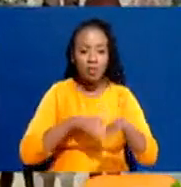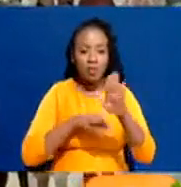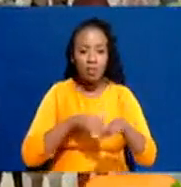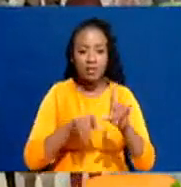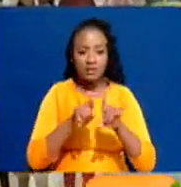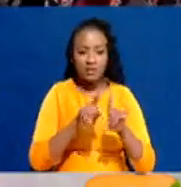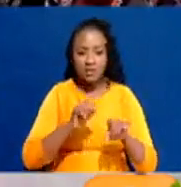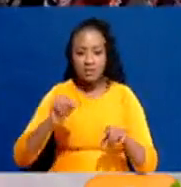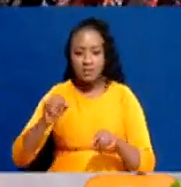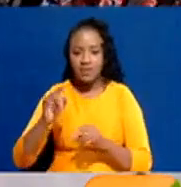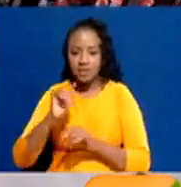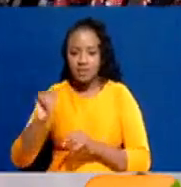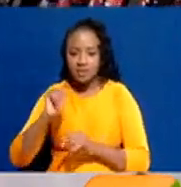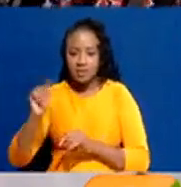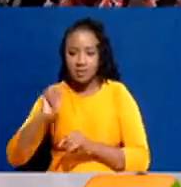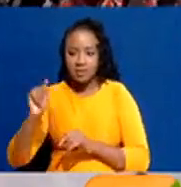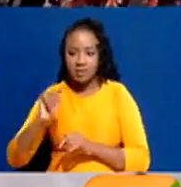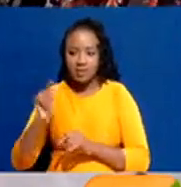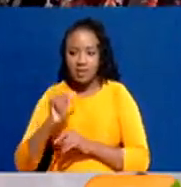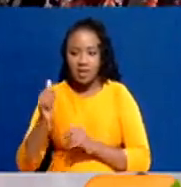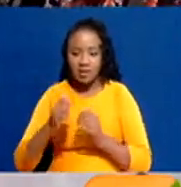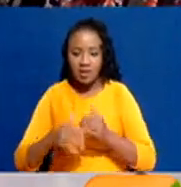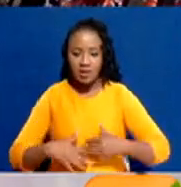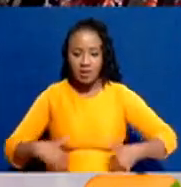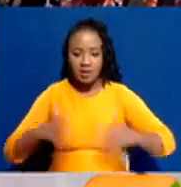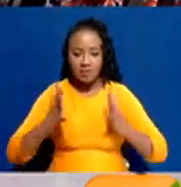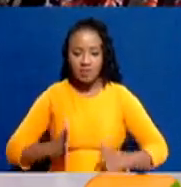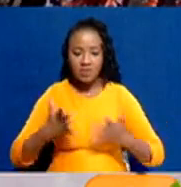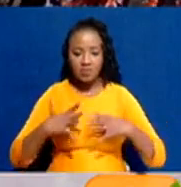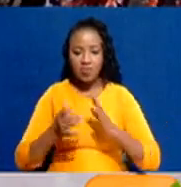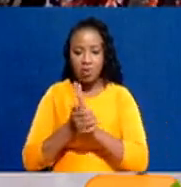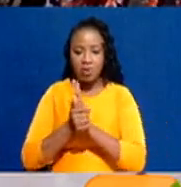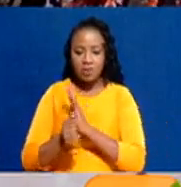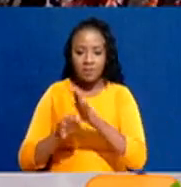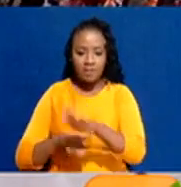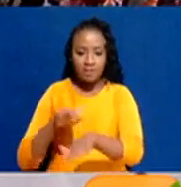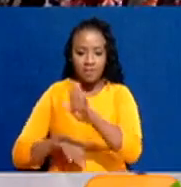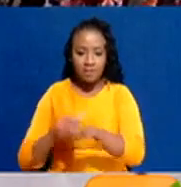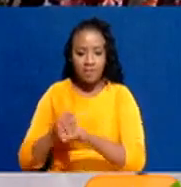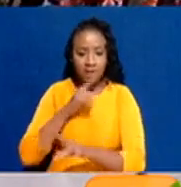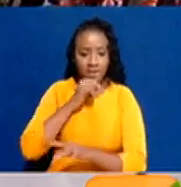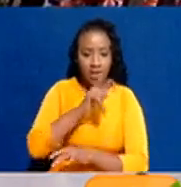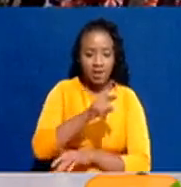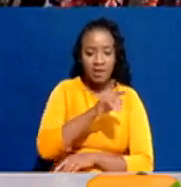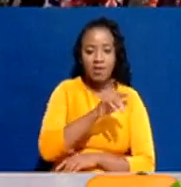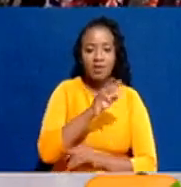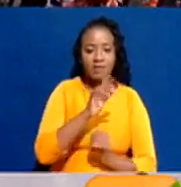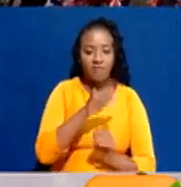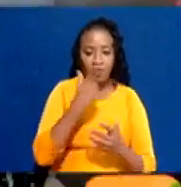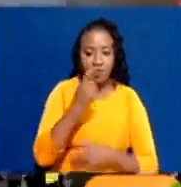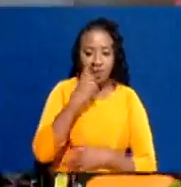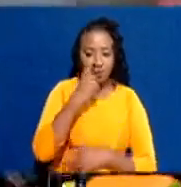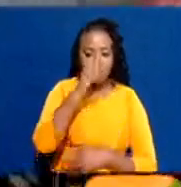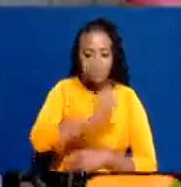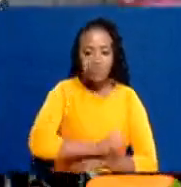on the side where he equips fellow refugees with tailoring skills. Arike, who is a refugee from South Sudan, fled from his